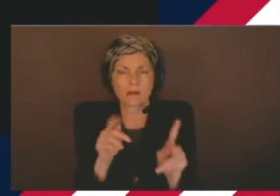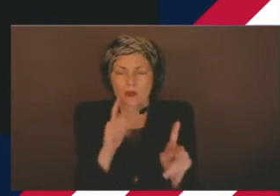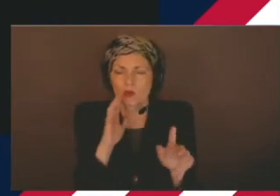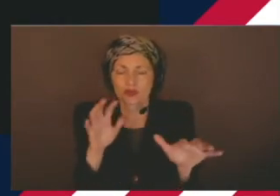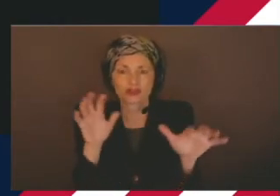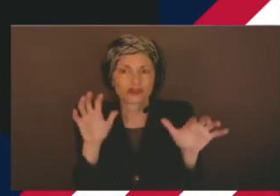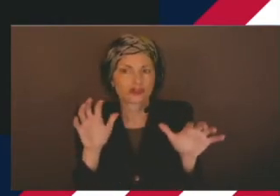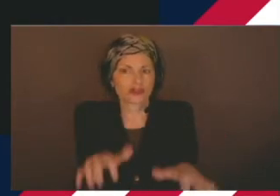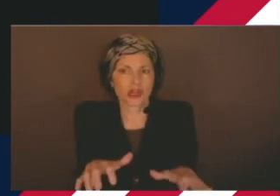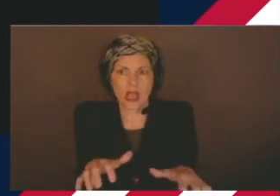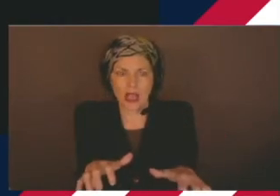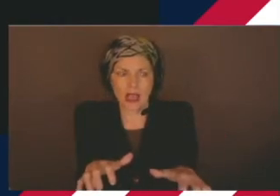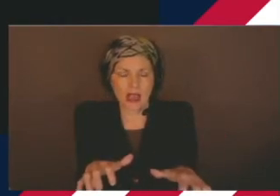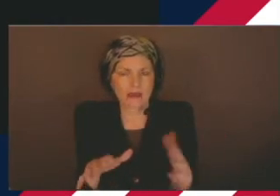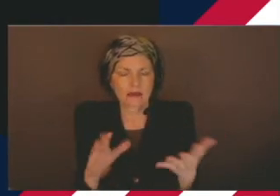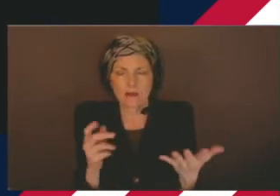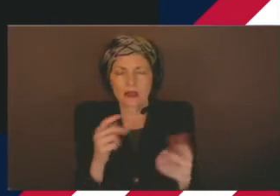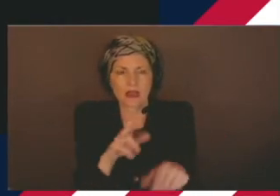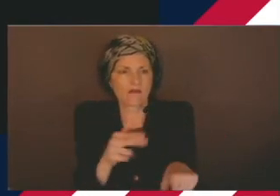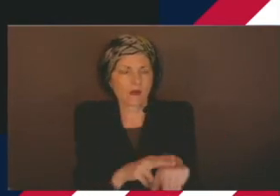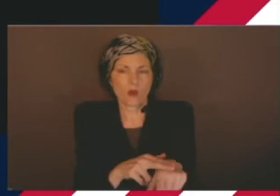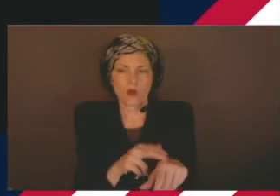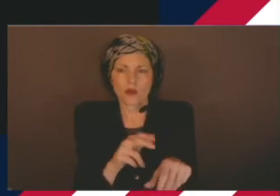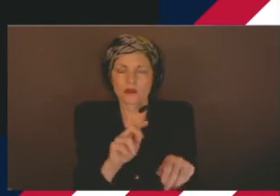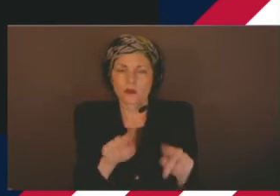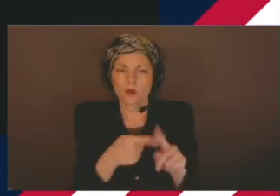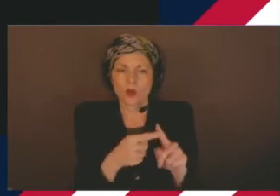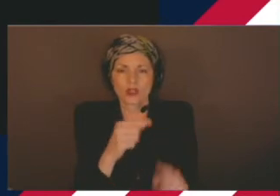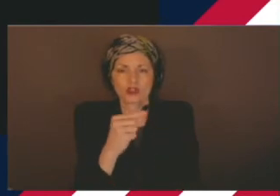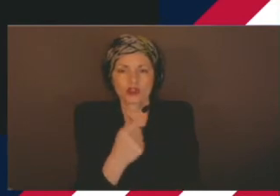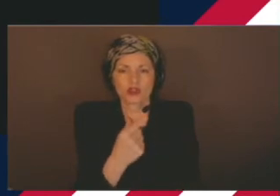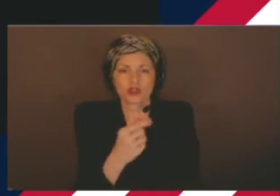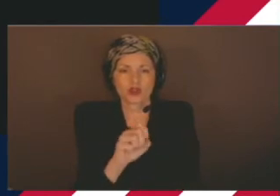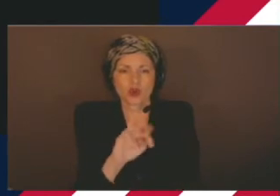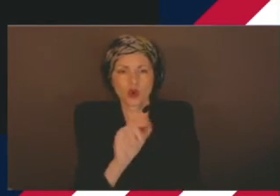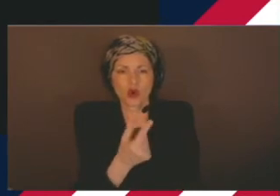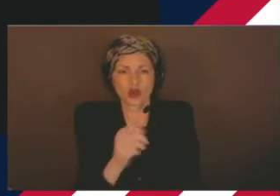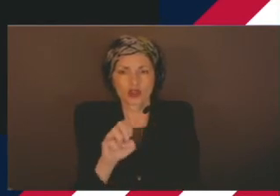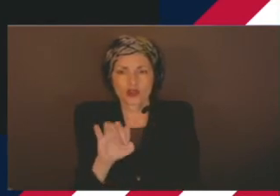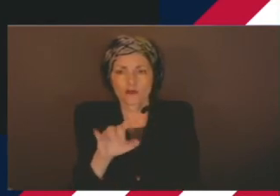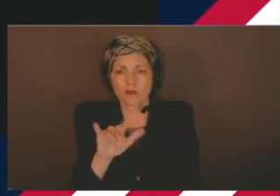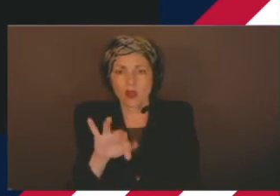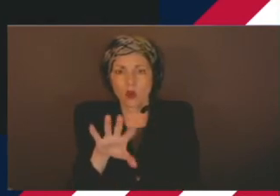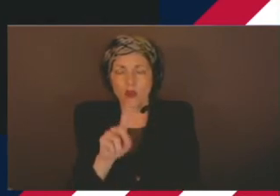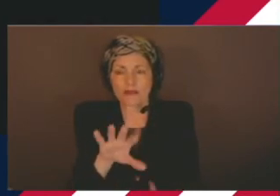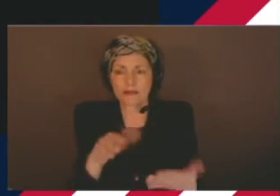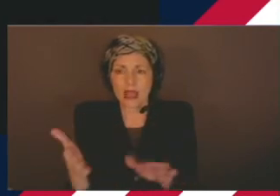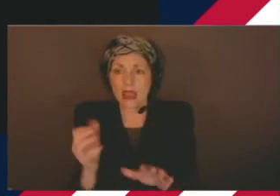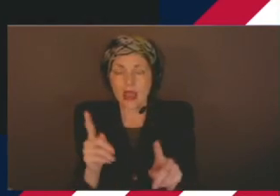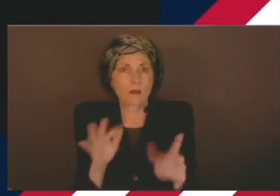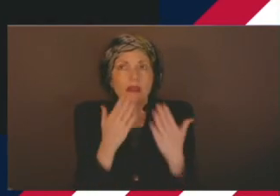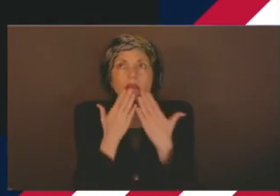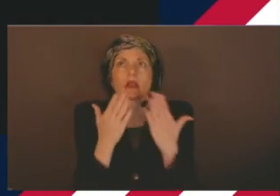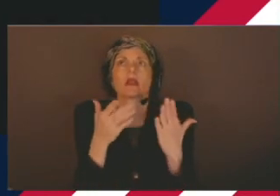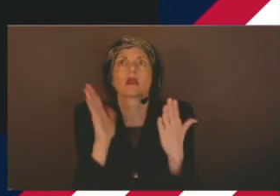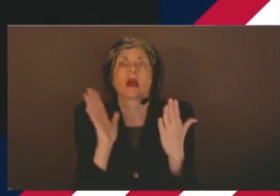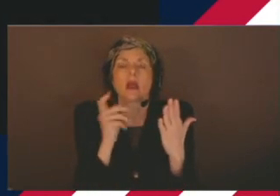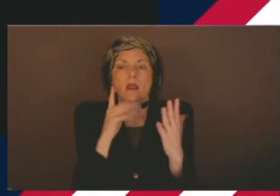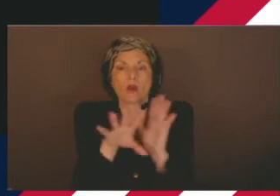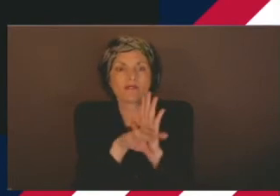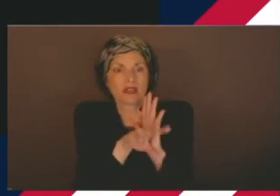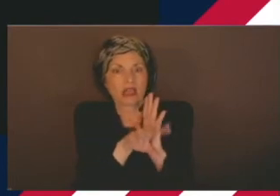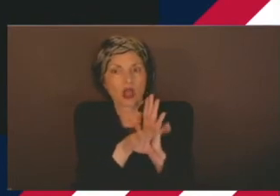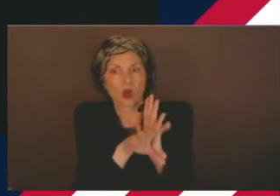or, of course, with the death of George Floyd. It was, thank goodness, to the videos that were taken that really did make a difference. I think